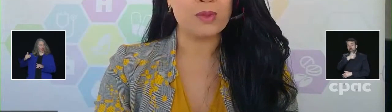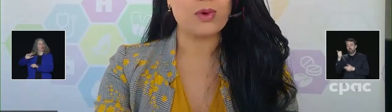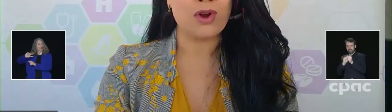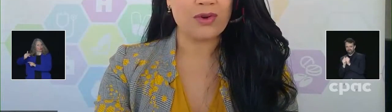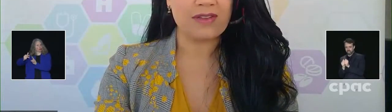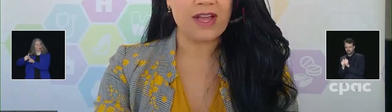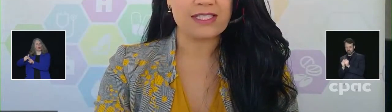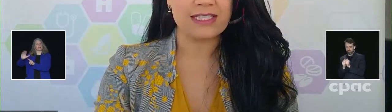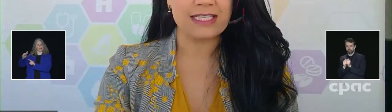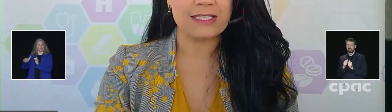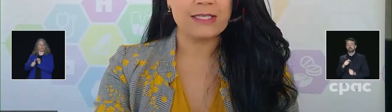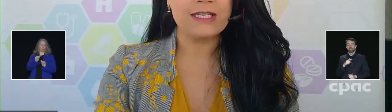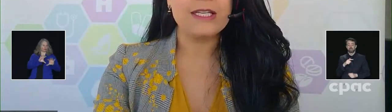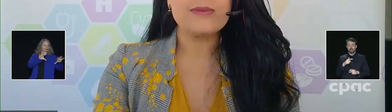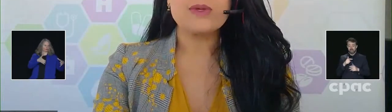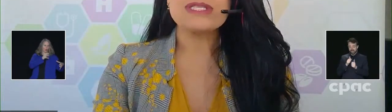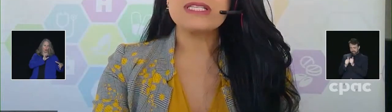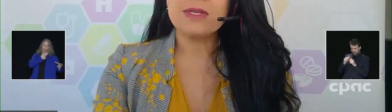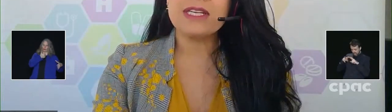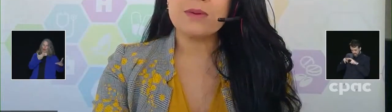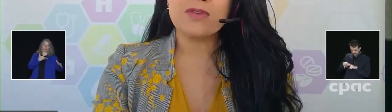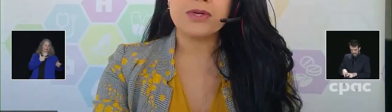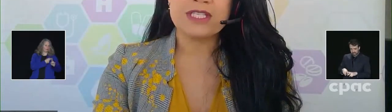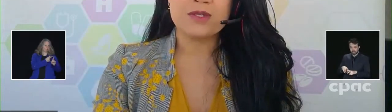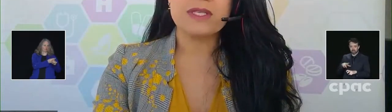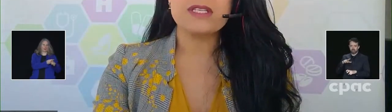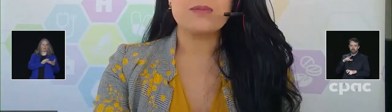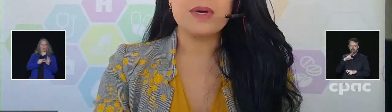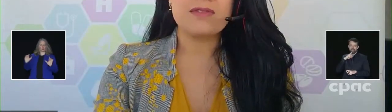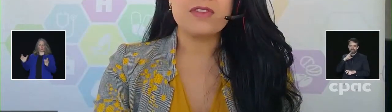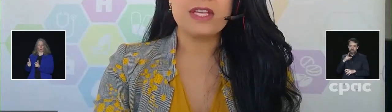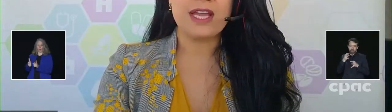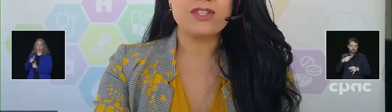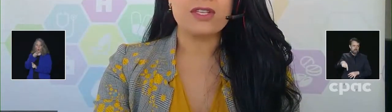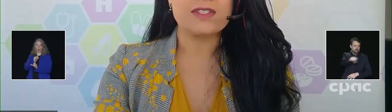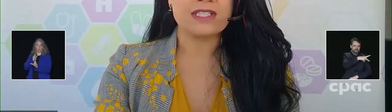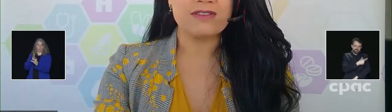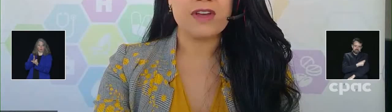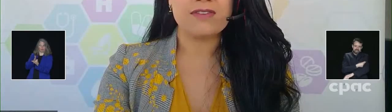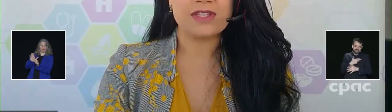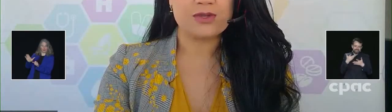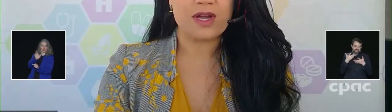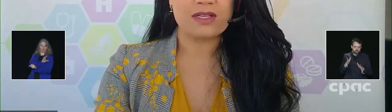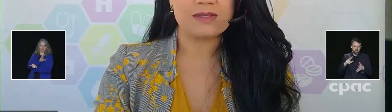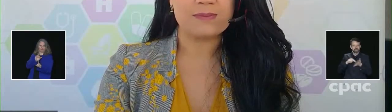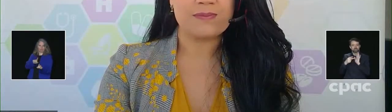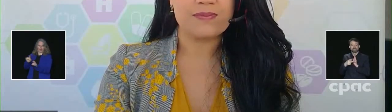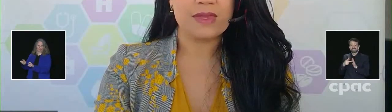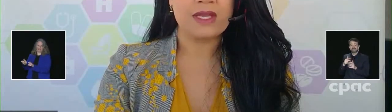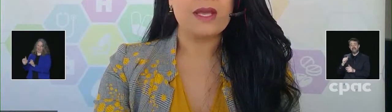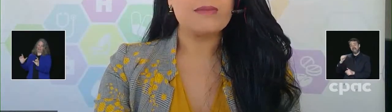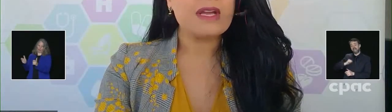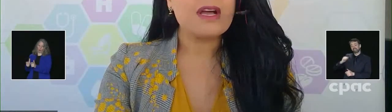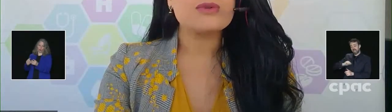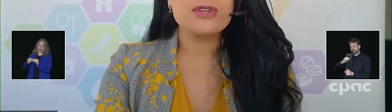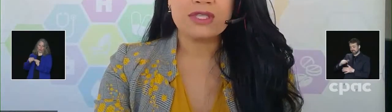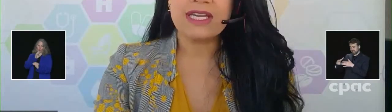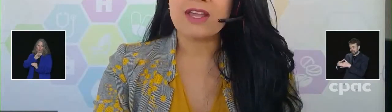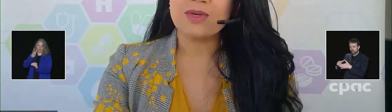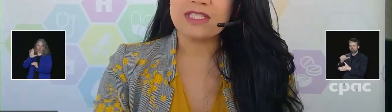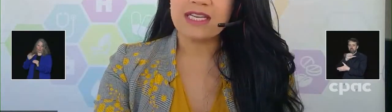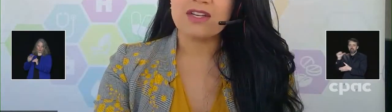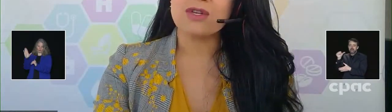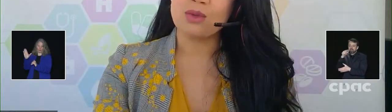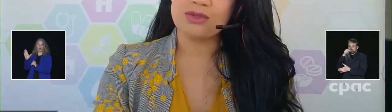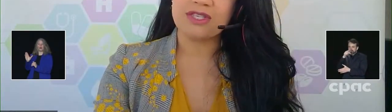of older people were already vaccinated, there was a limited number of participants above the age of 65 in the trials. Medicago is